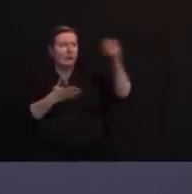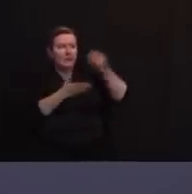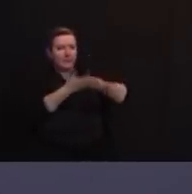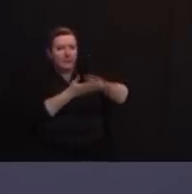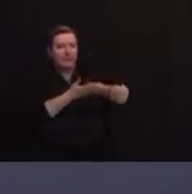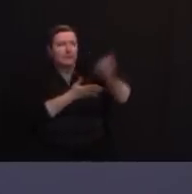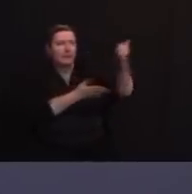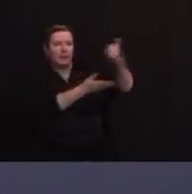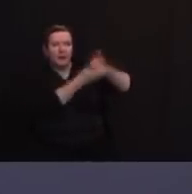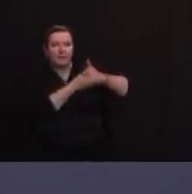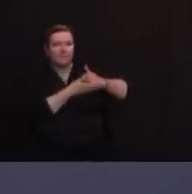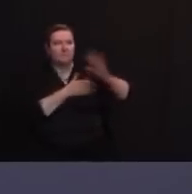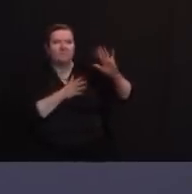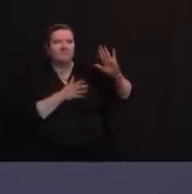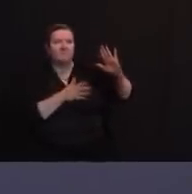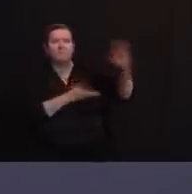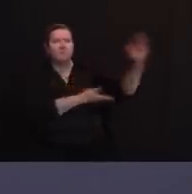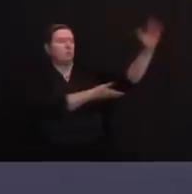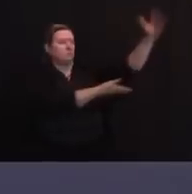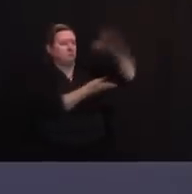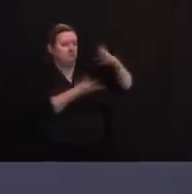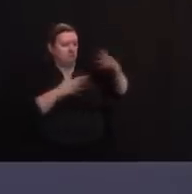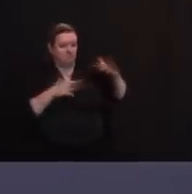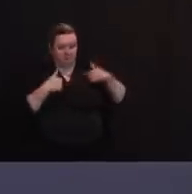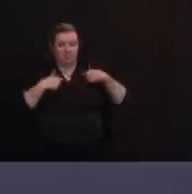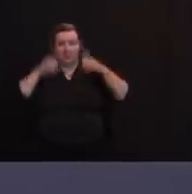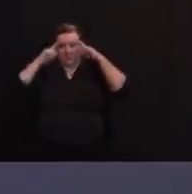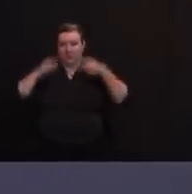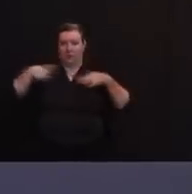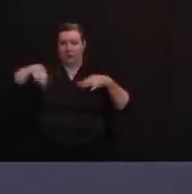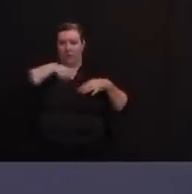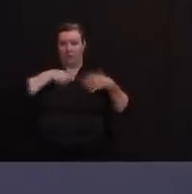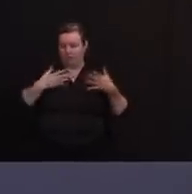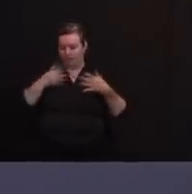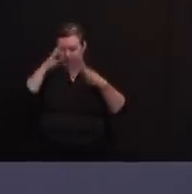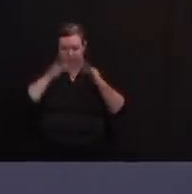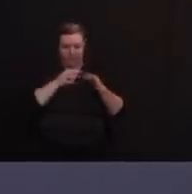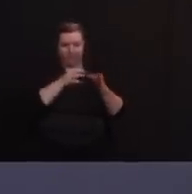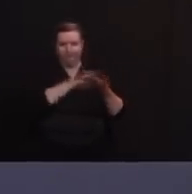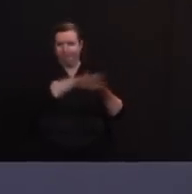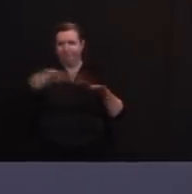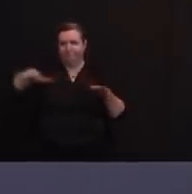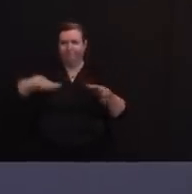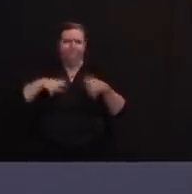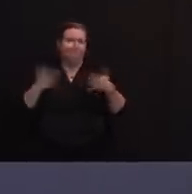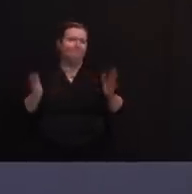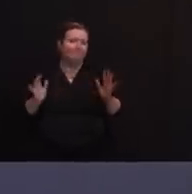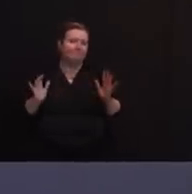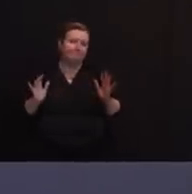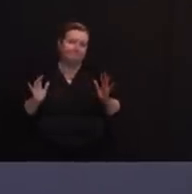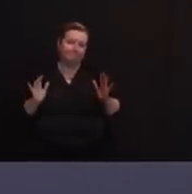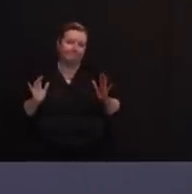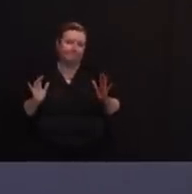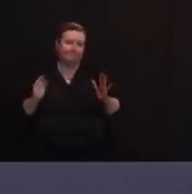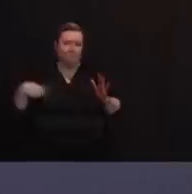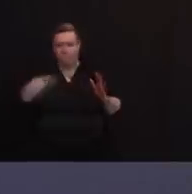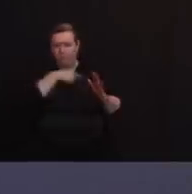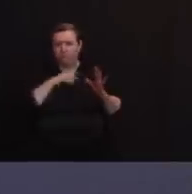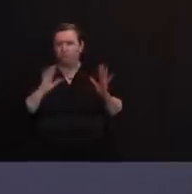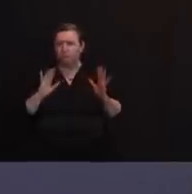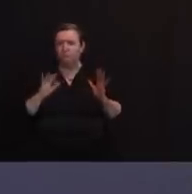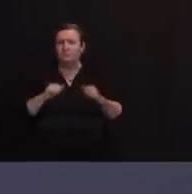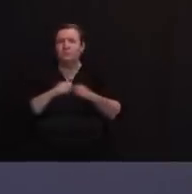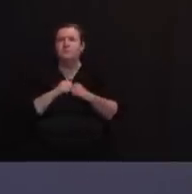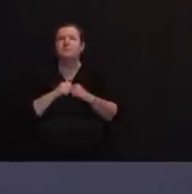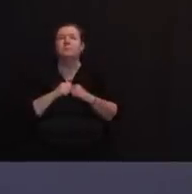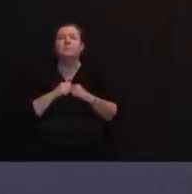and by the way, which we don't dispute, that's the place that we all agree we need to start, you're going to the very people to administer something